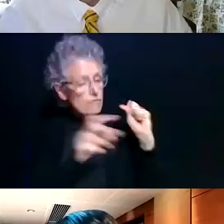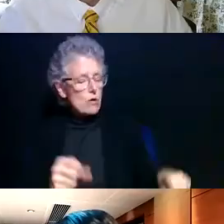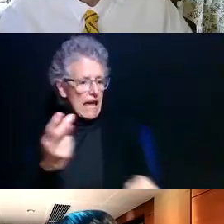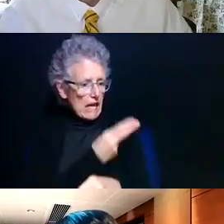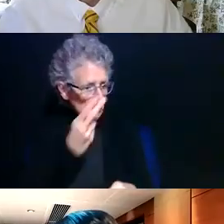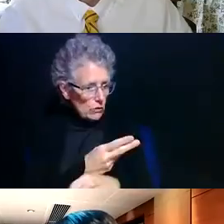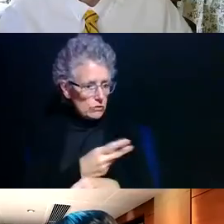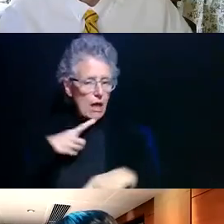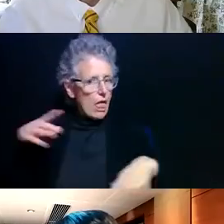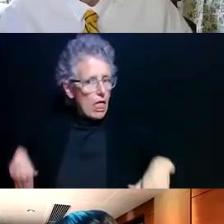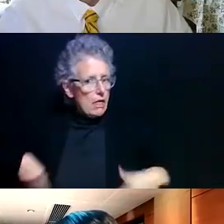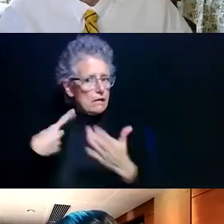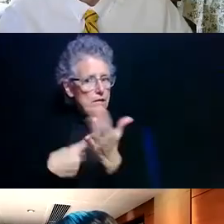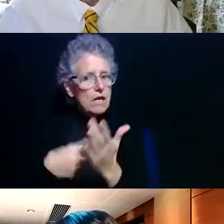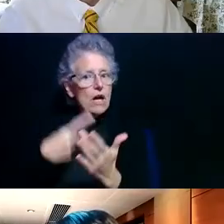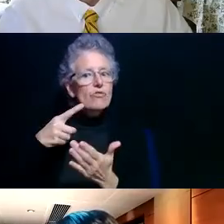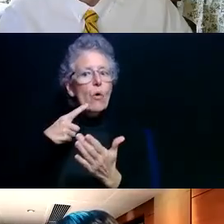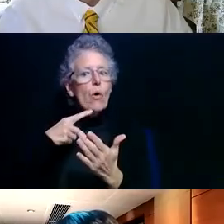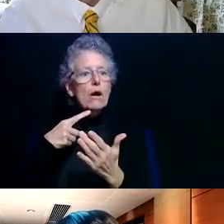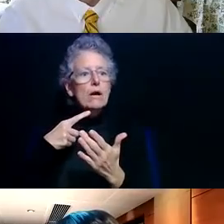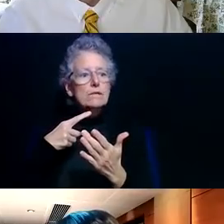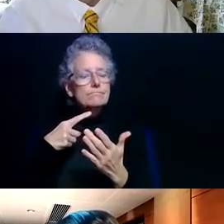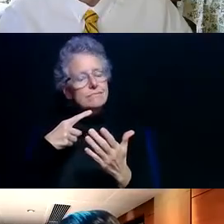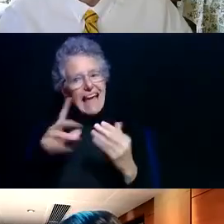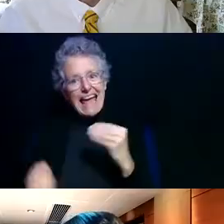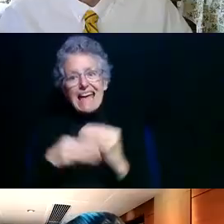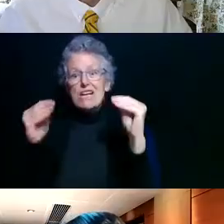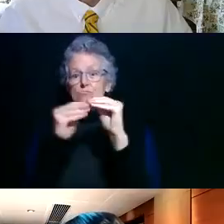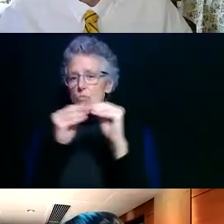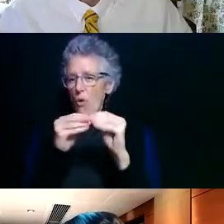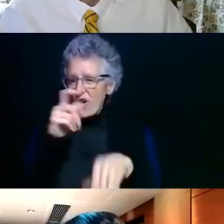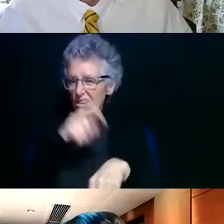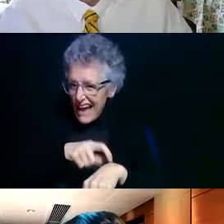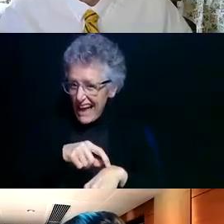have occurred with regards to expanding those hours in the bank.